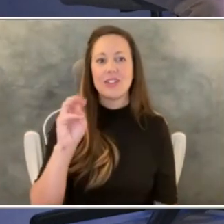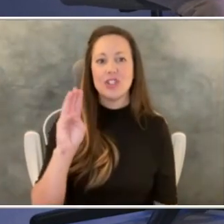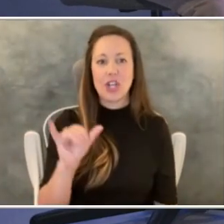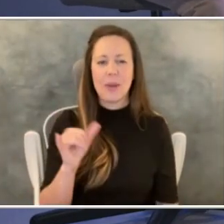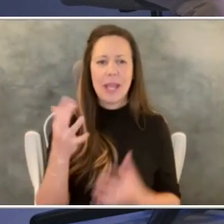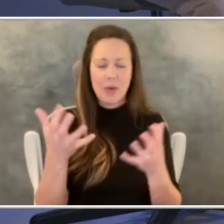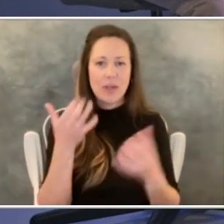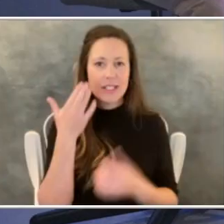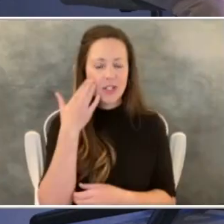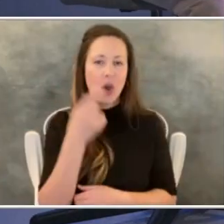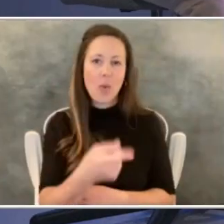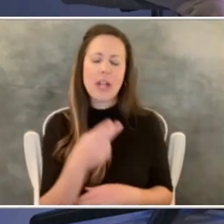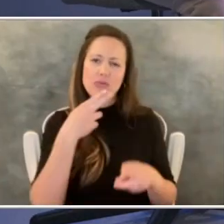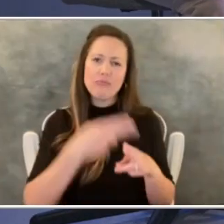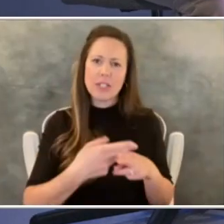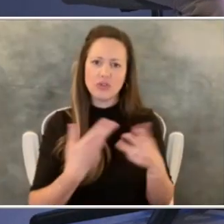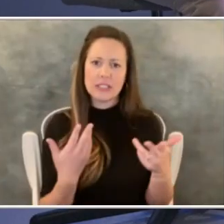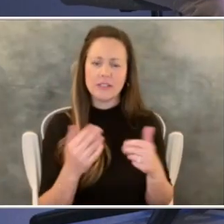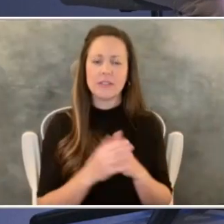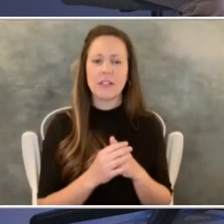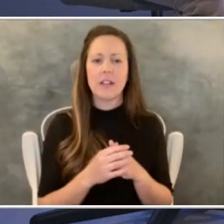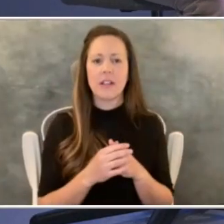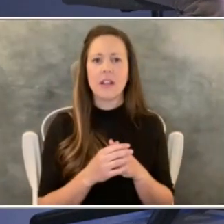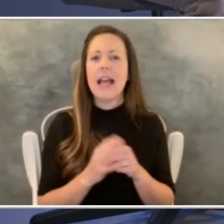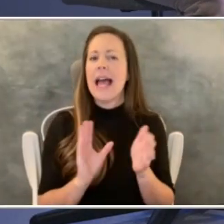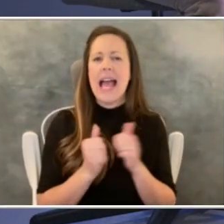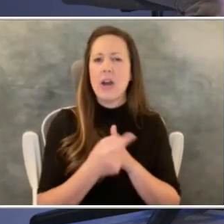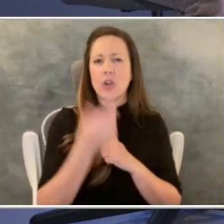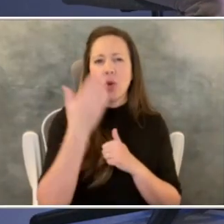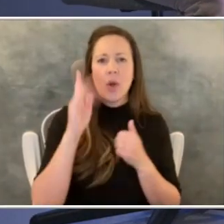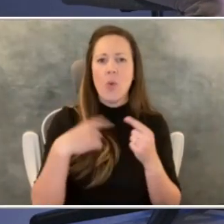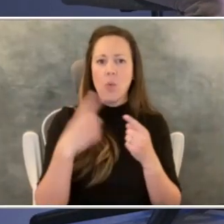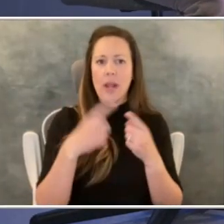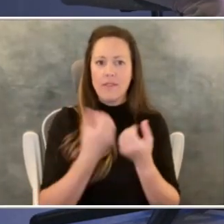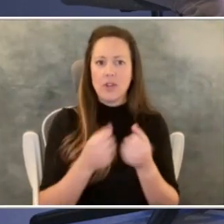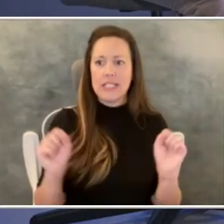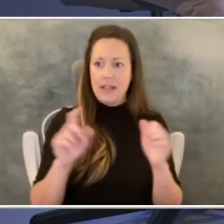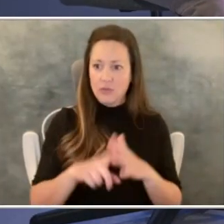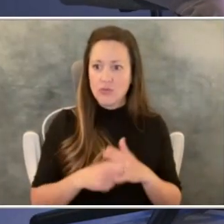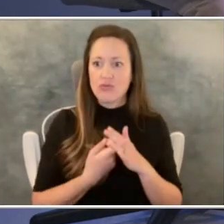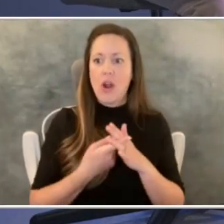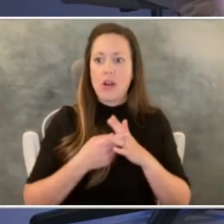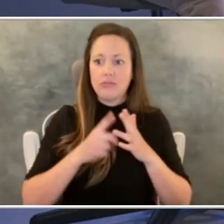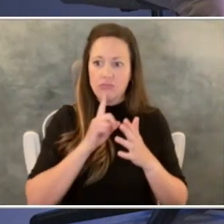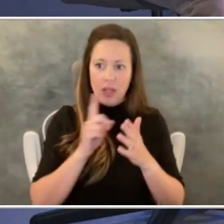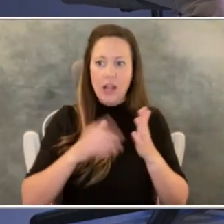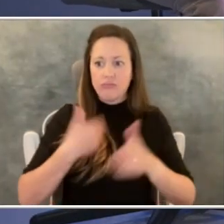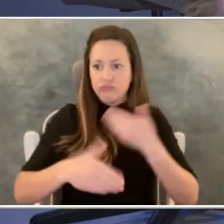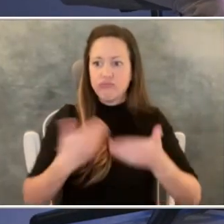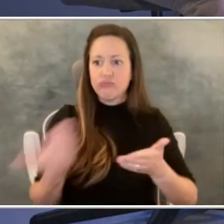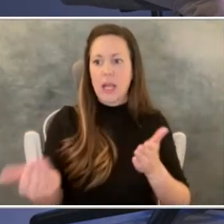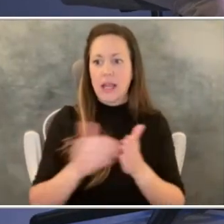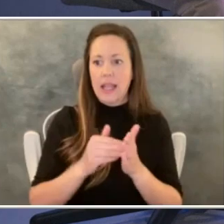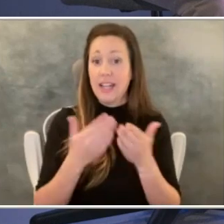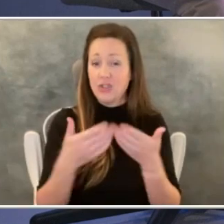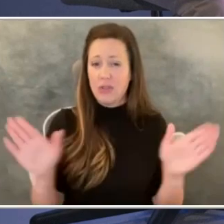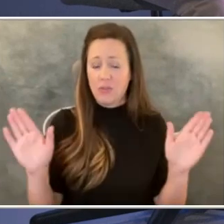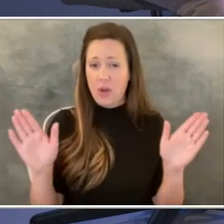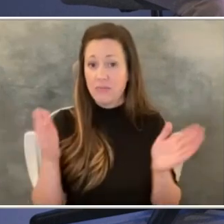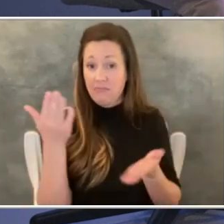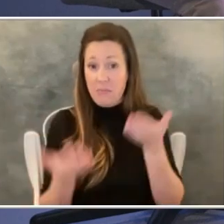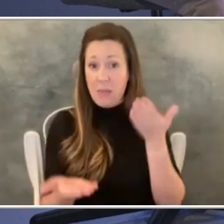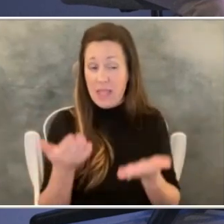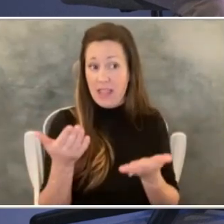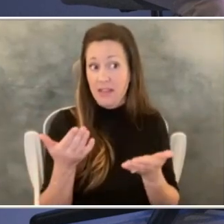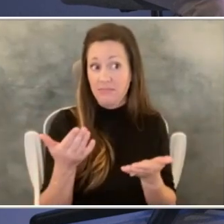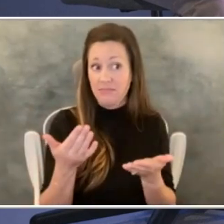it a little bit, Andy, but how do you know when it's safe to start pushing things again? Just in general, is there just something for just maybe even not for